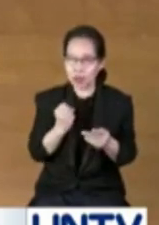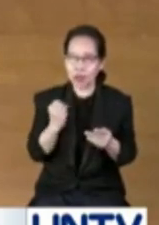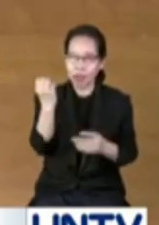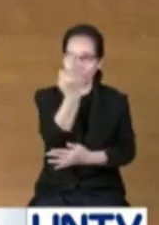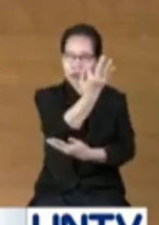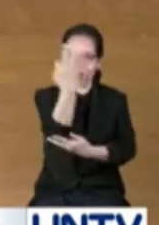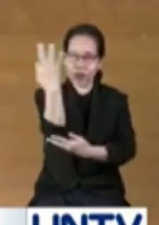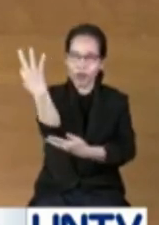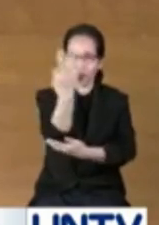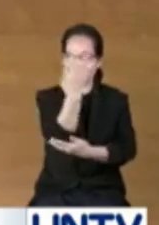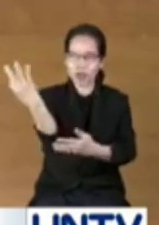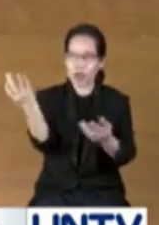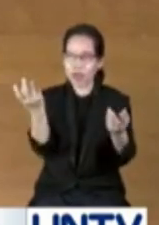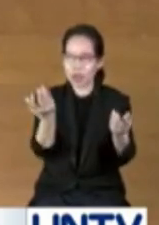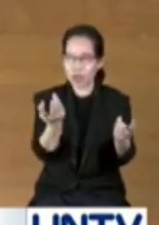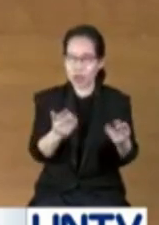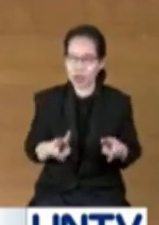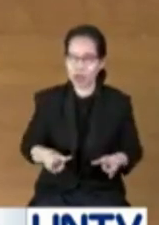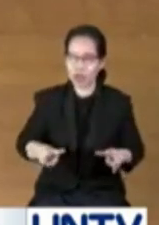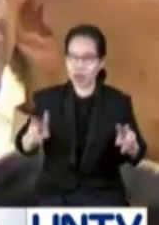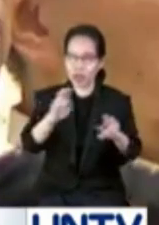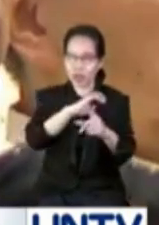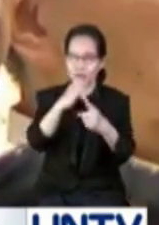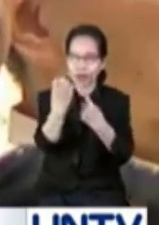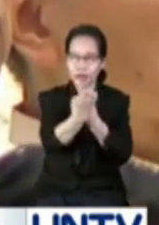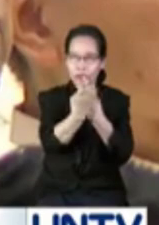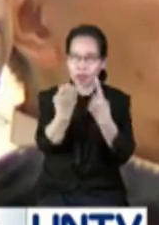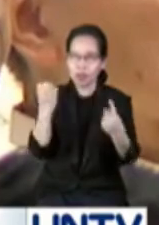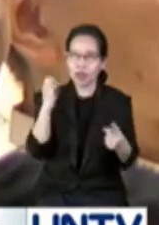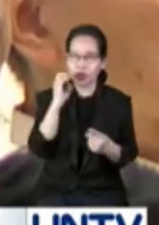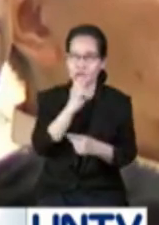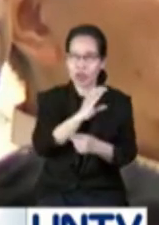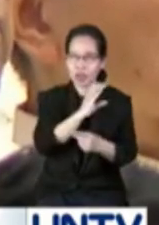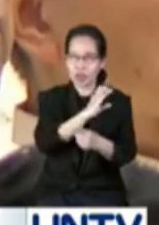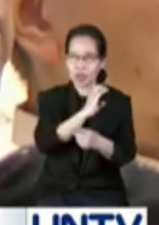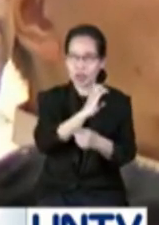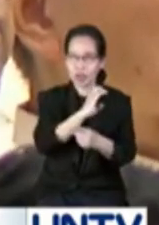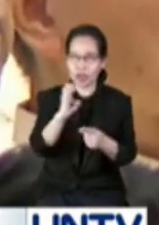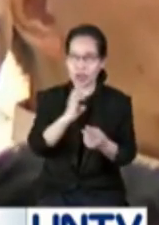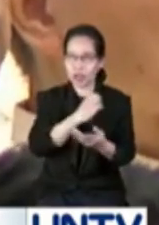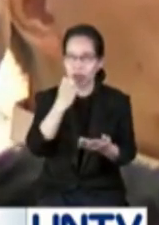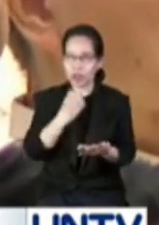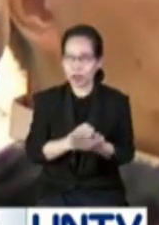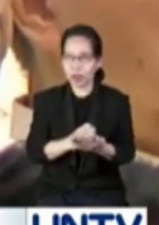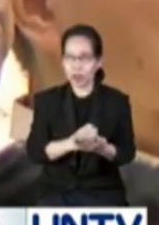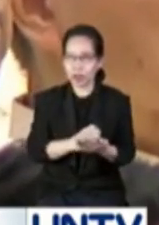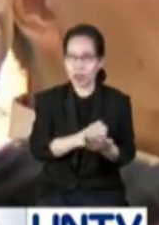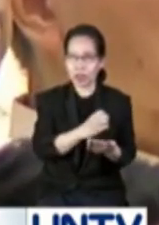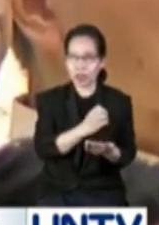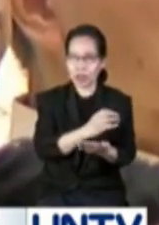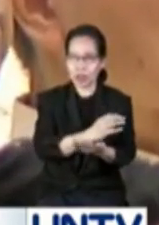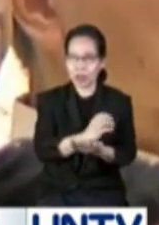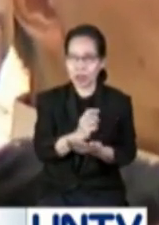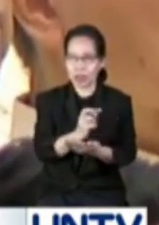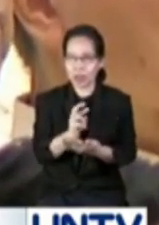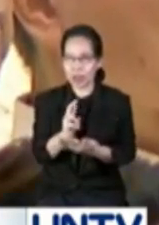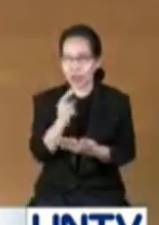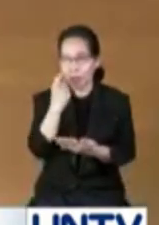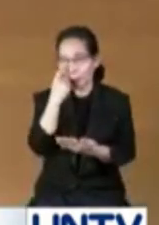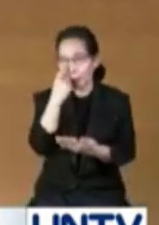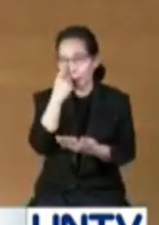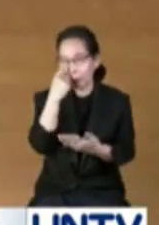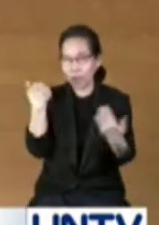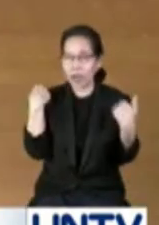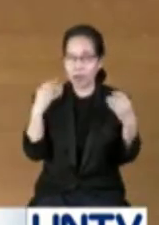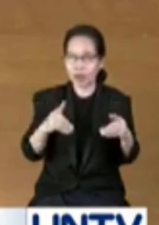value to the environment, to the ecology, and the economy is incalculable. We have adopted the concept